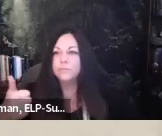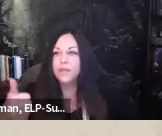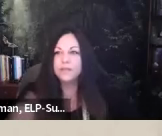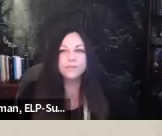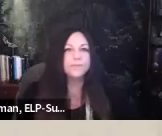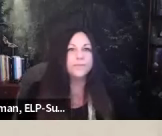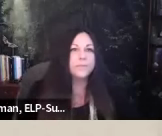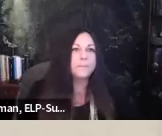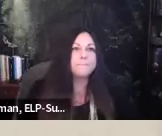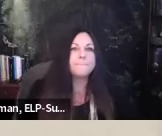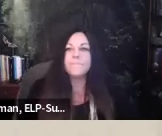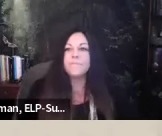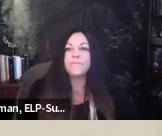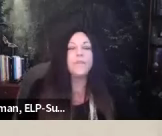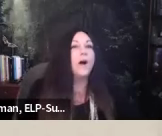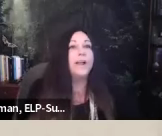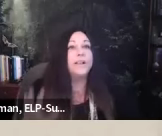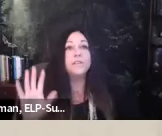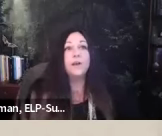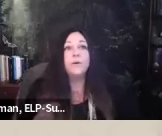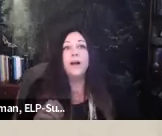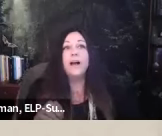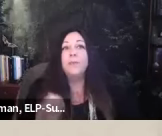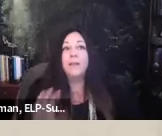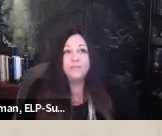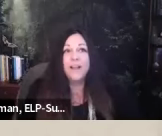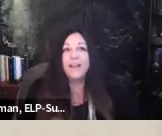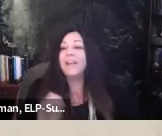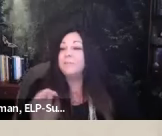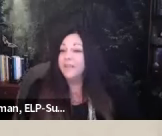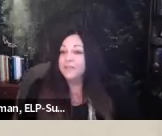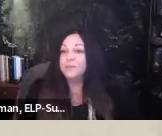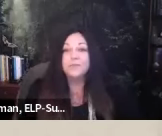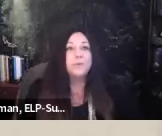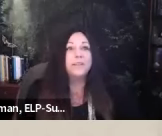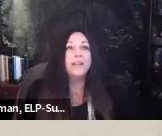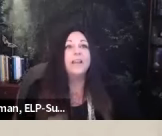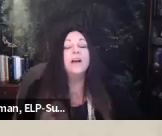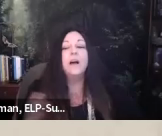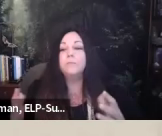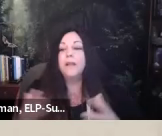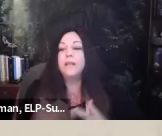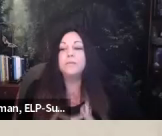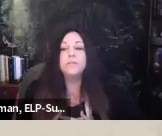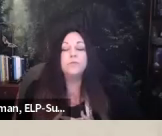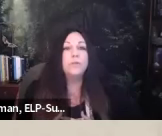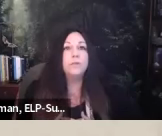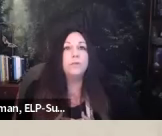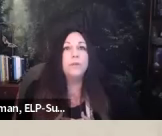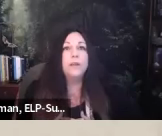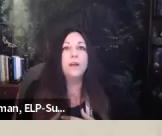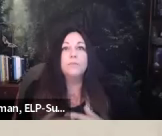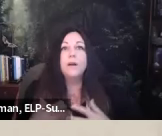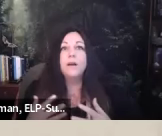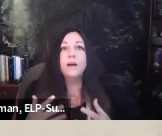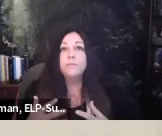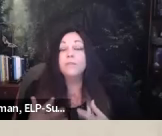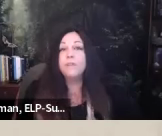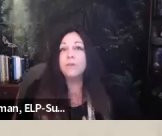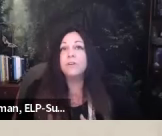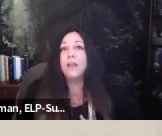assuming. Yes. All right, so happy Friday. I'm going to get through this quickly. My name is Julia Holman.